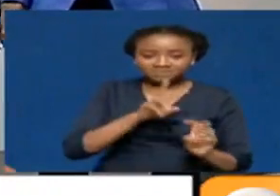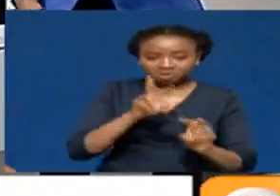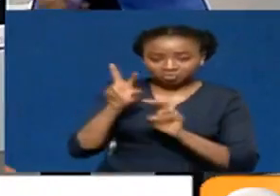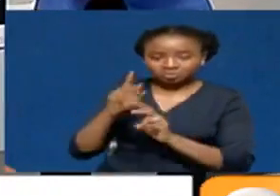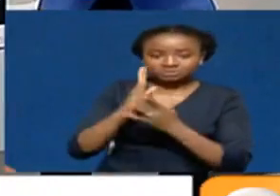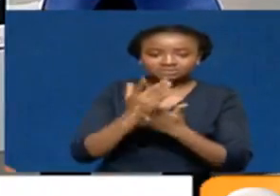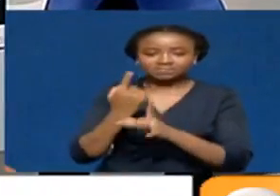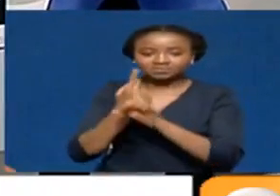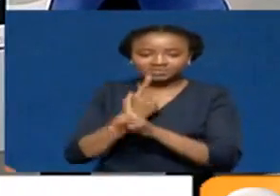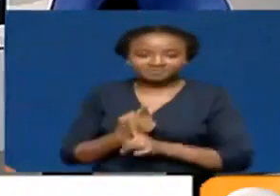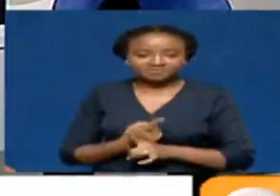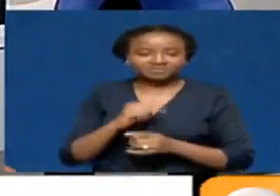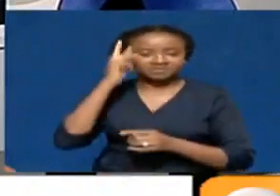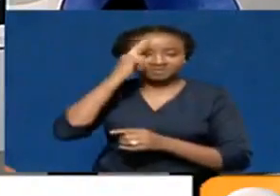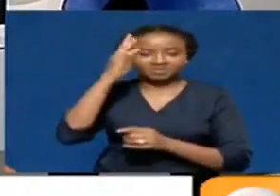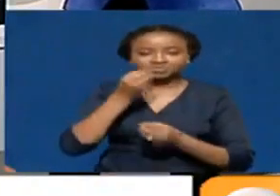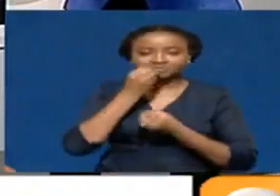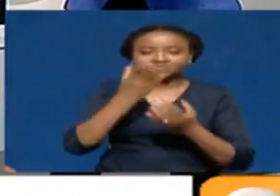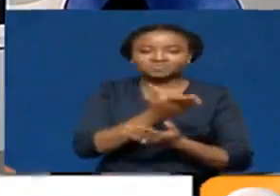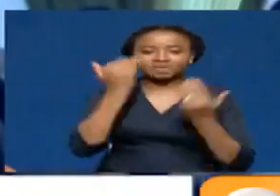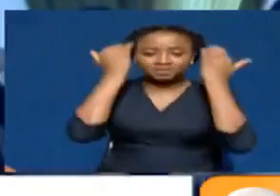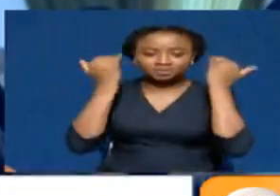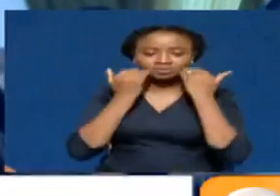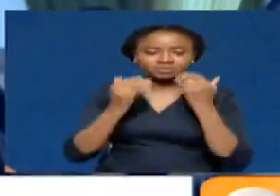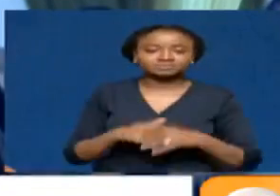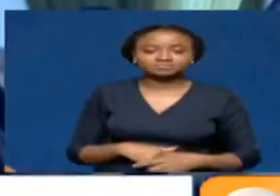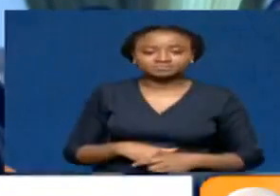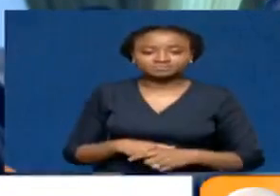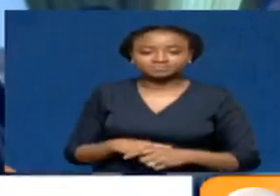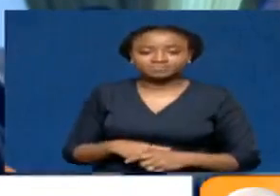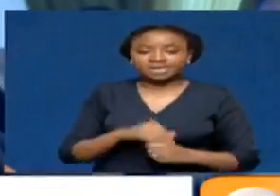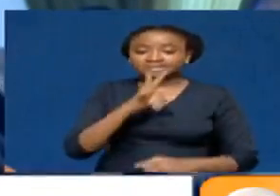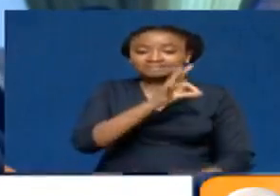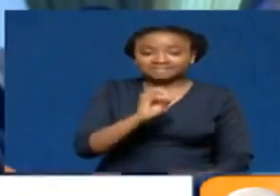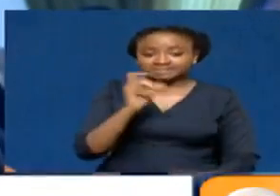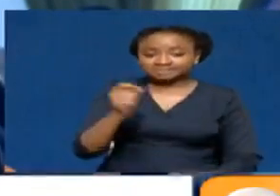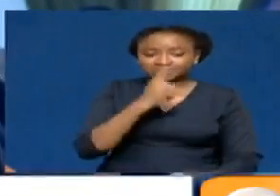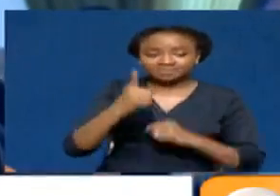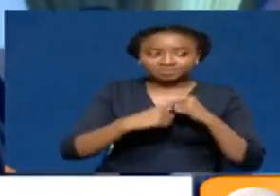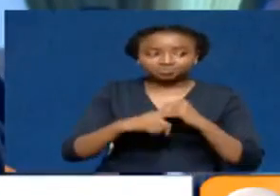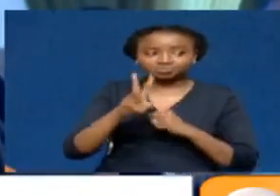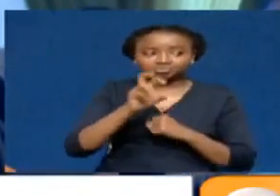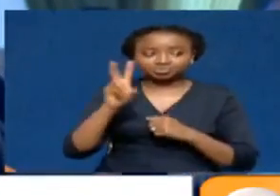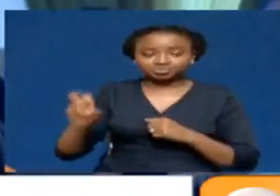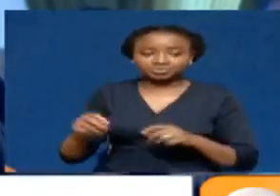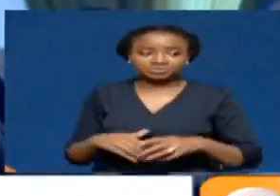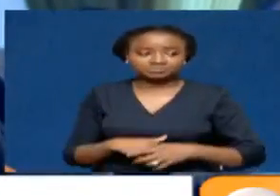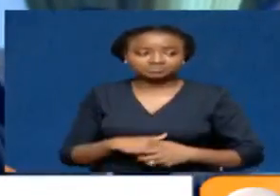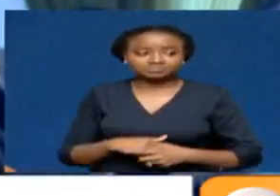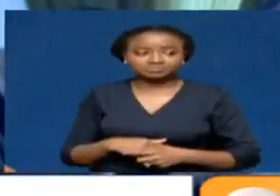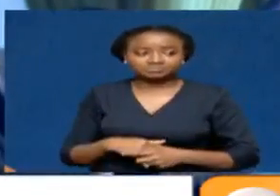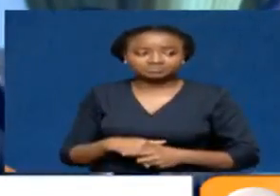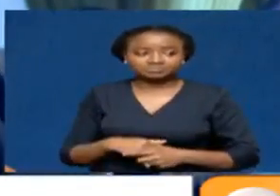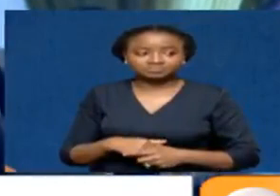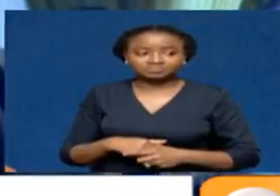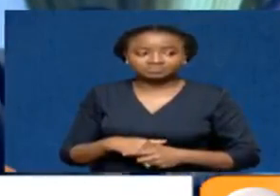just some of the appellants' arguments that were made in court. As of 30th June 2020,